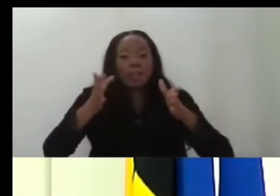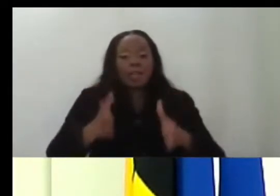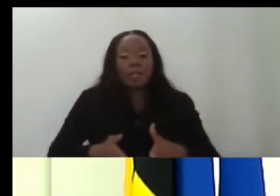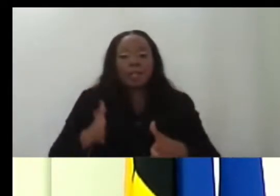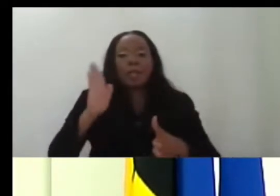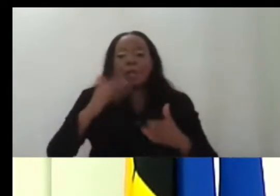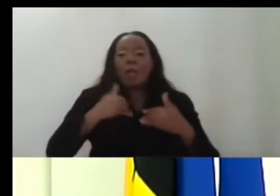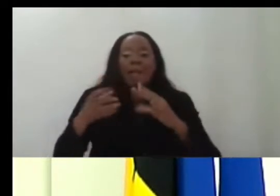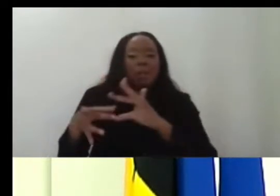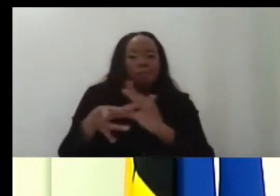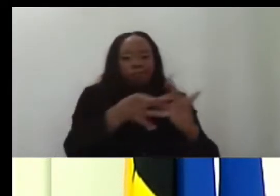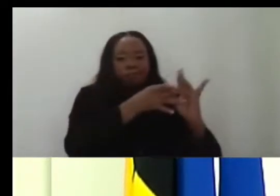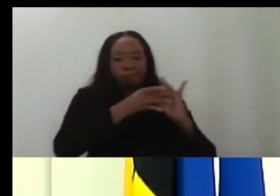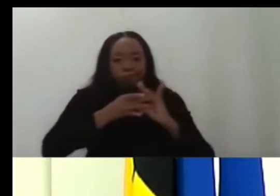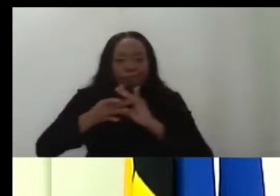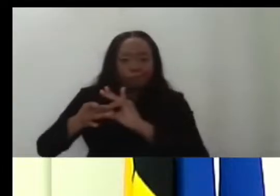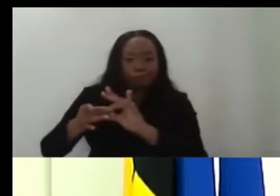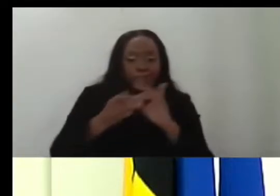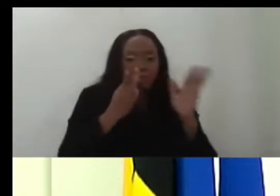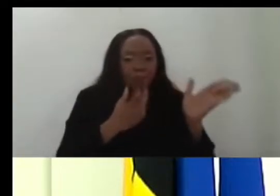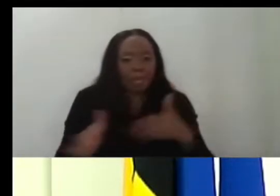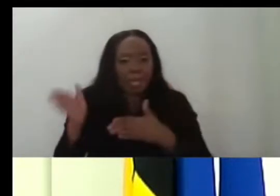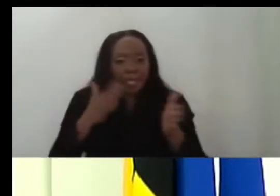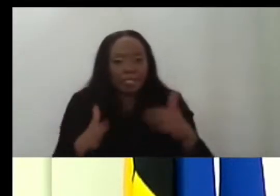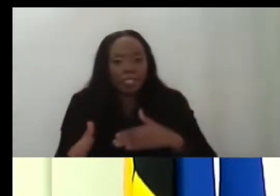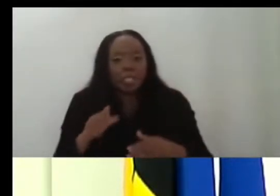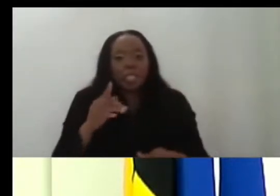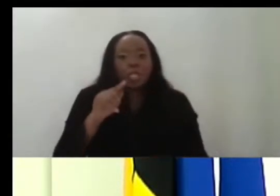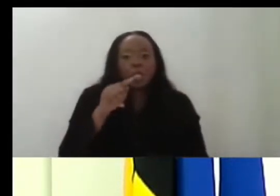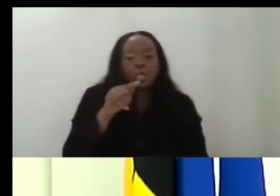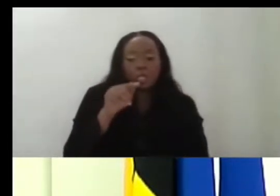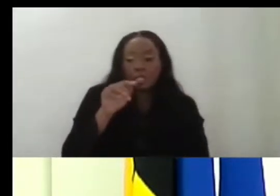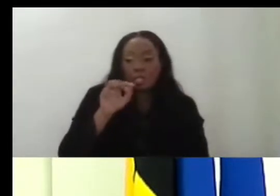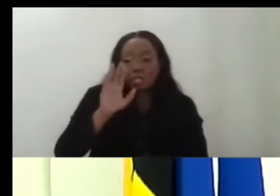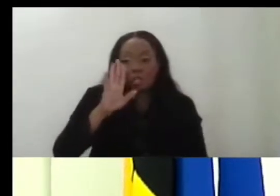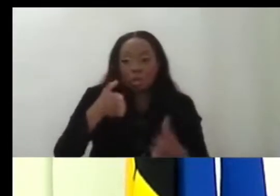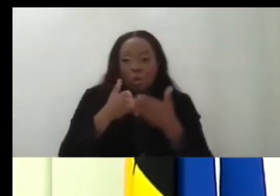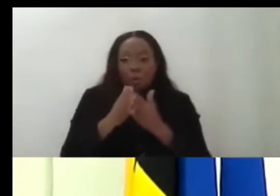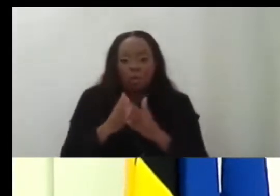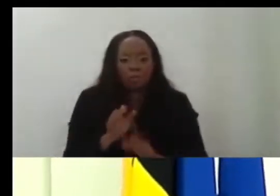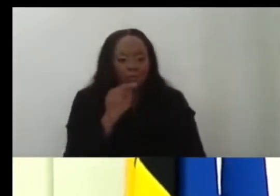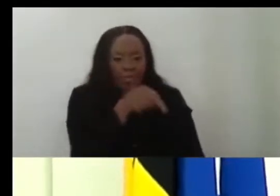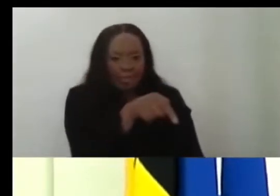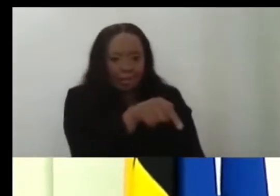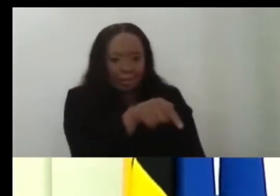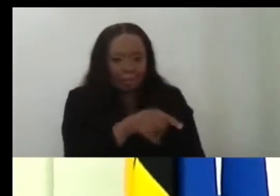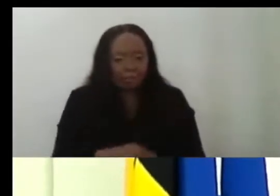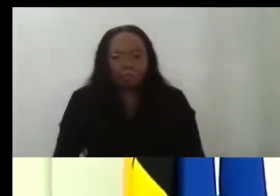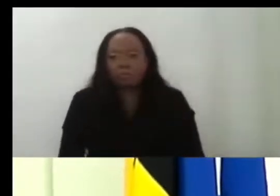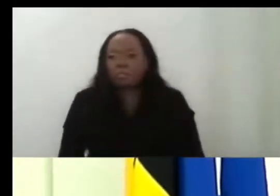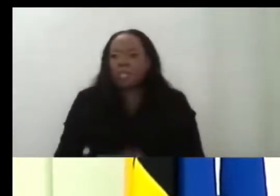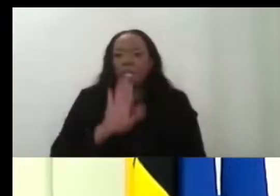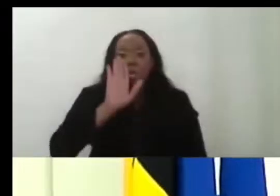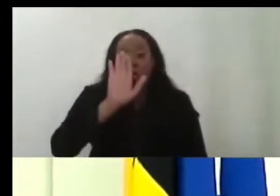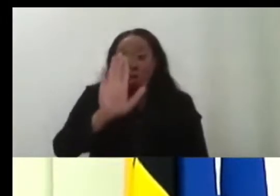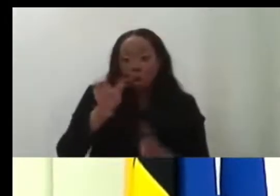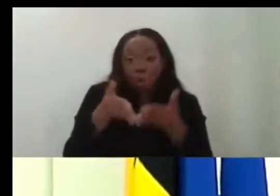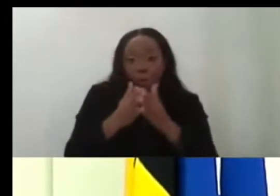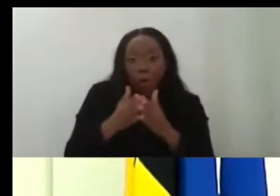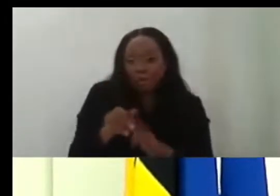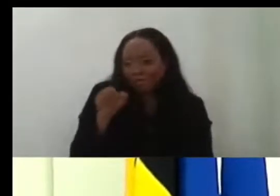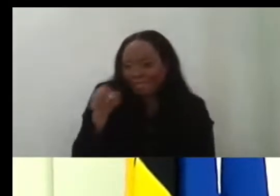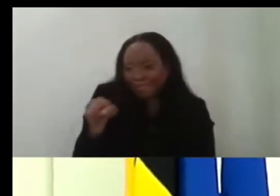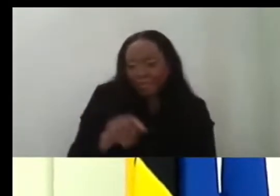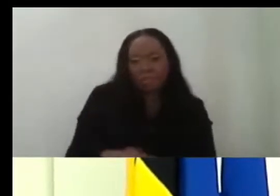to make sure everybody knows where to go to. These boats go here, and in what order, because you have to stack them